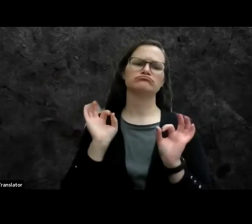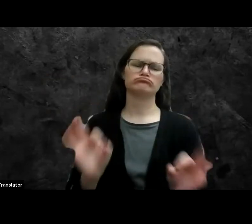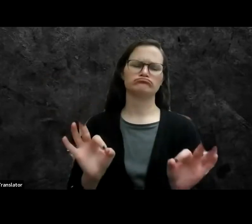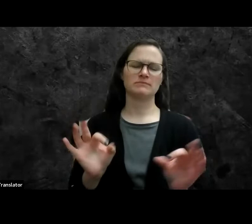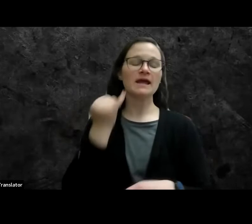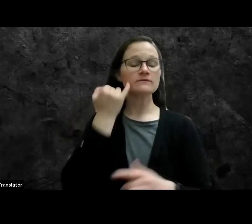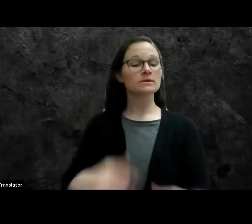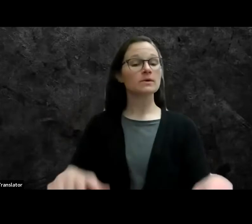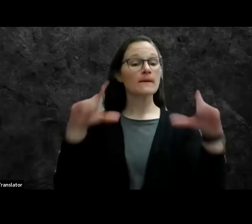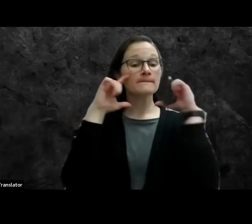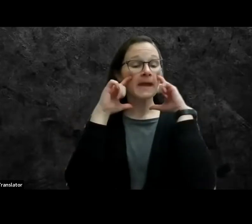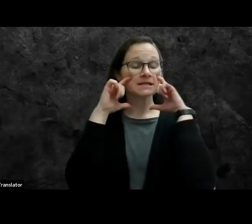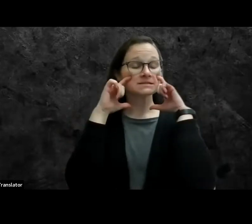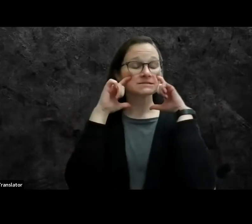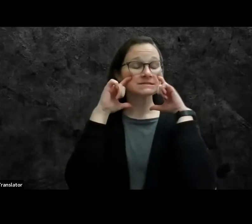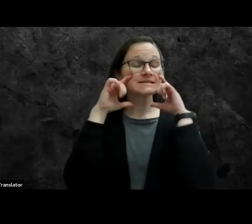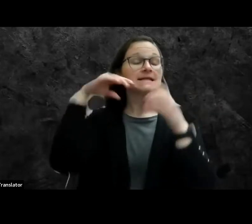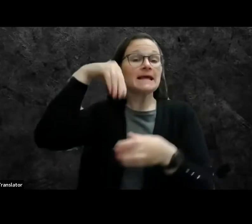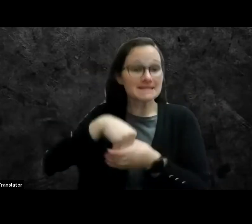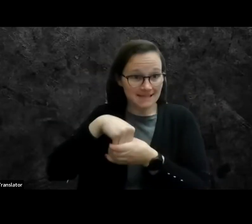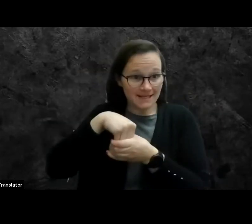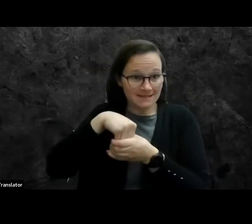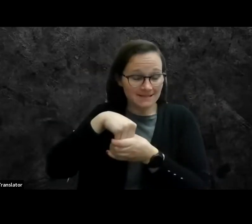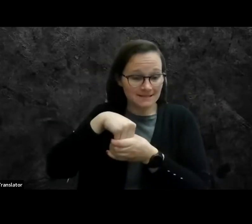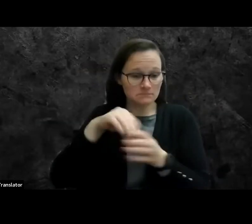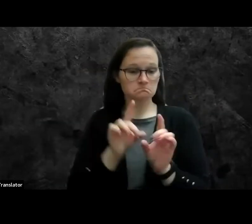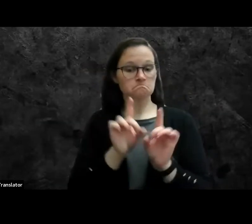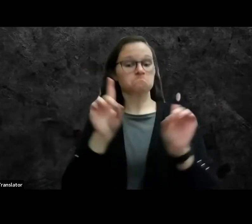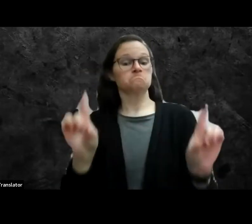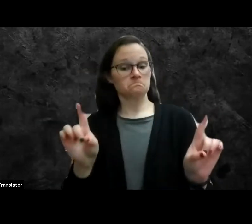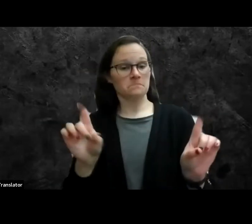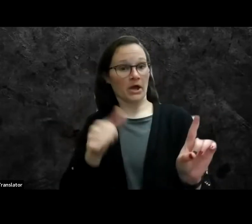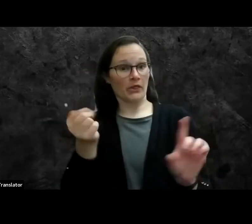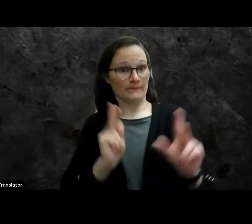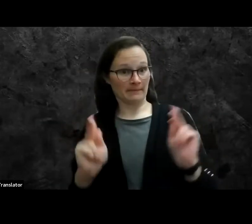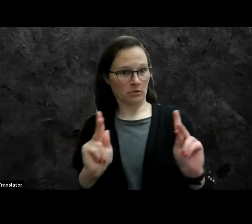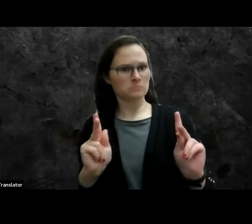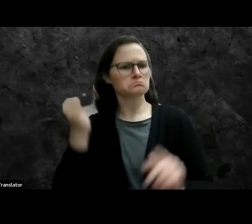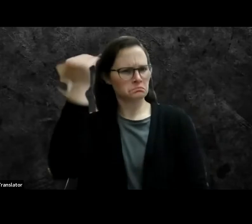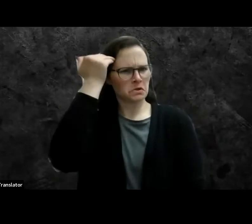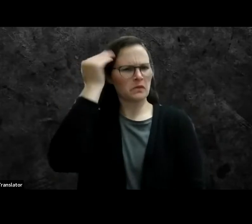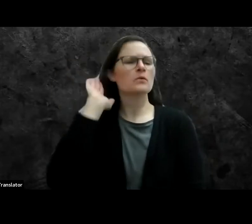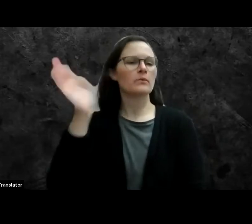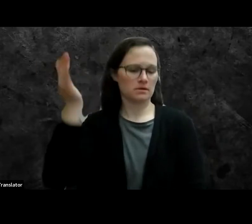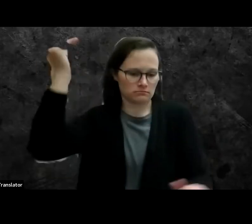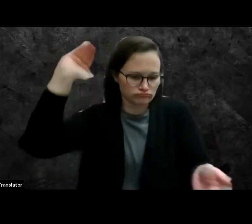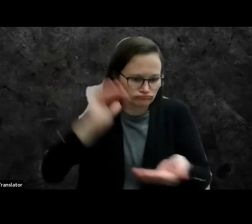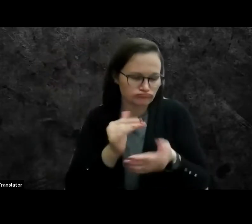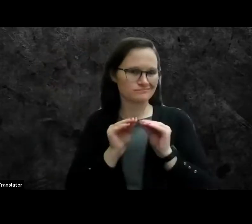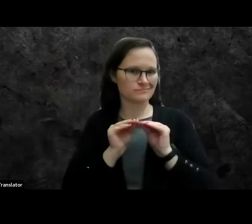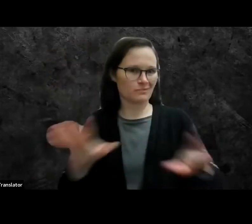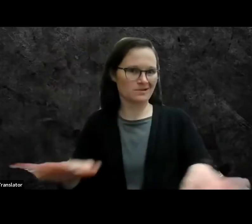wear our masks indoors and stay socially distanced from other people, we know that that will reduce the spread. So that